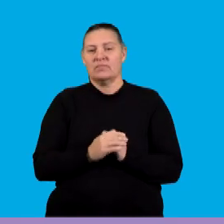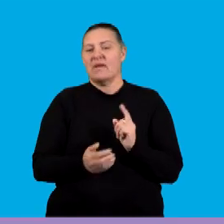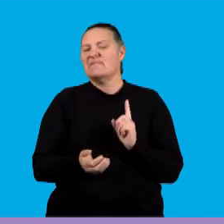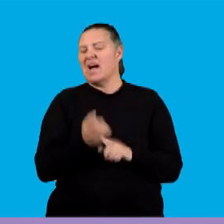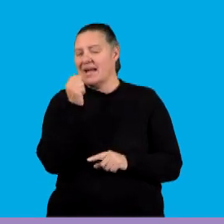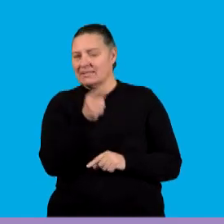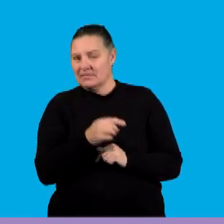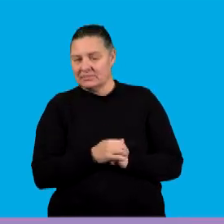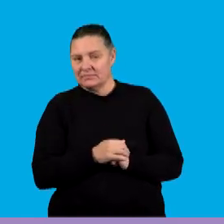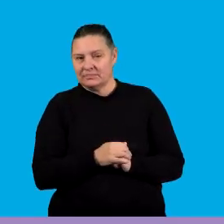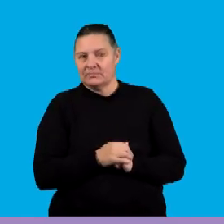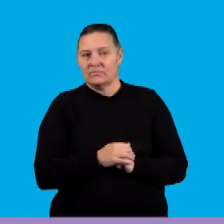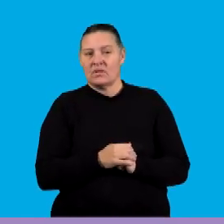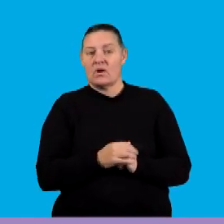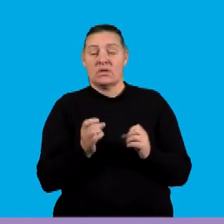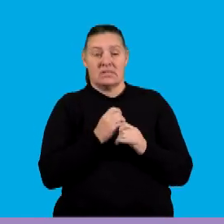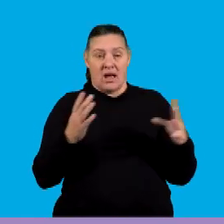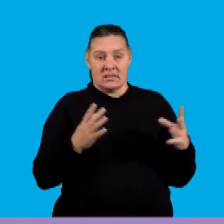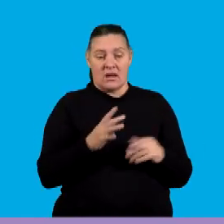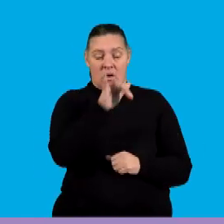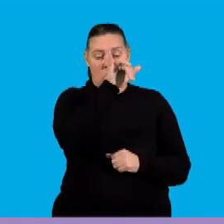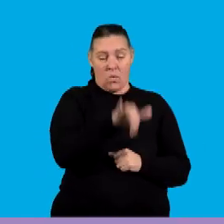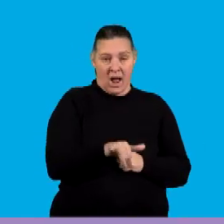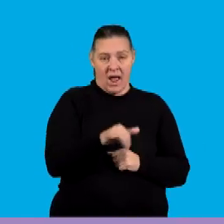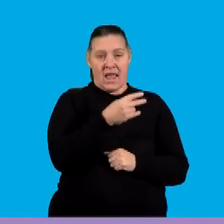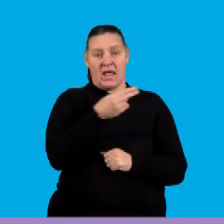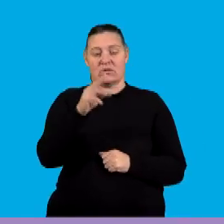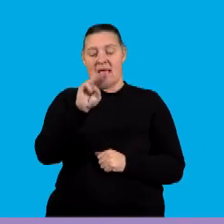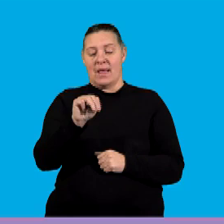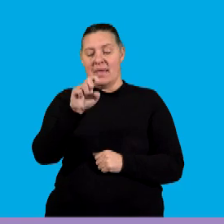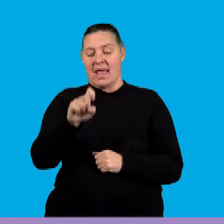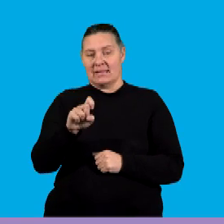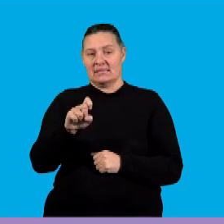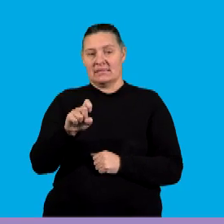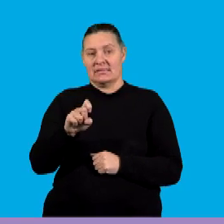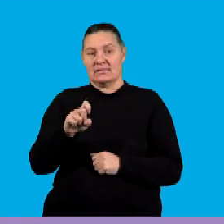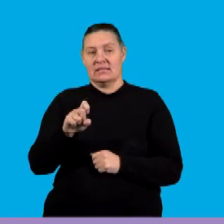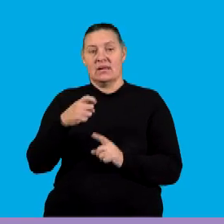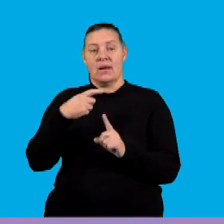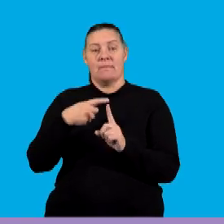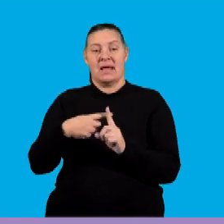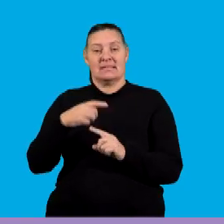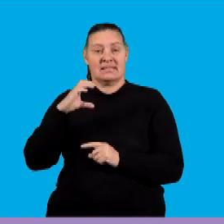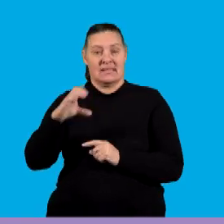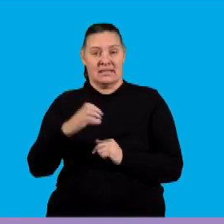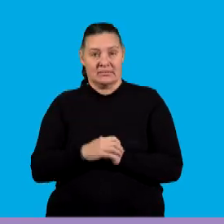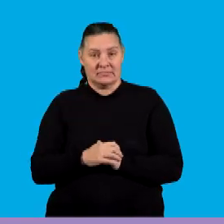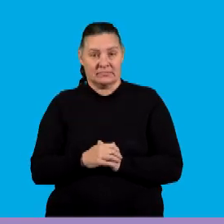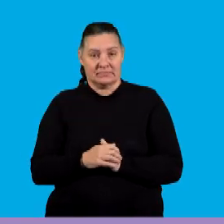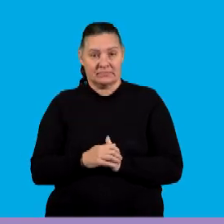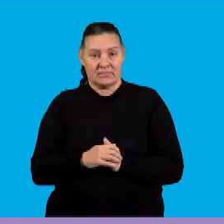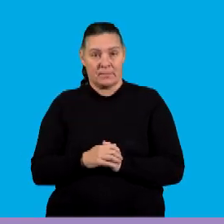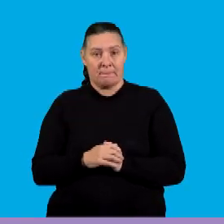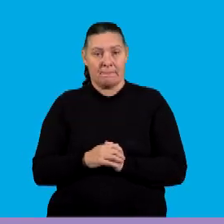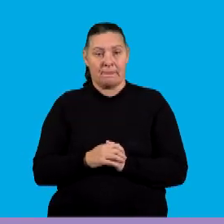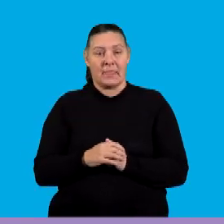this equation. So we know that we start off with the standard form, which is y is equals to mx plus c. And this is because we